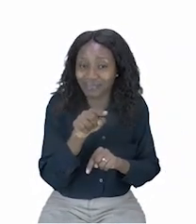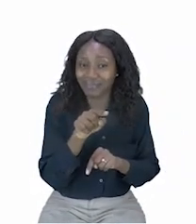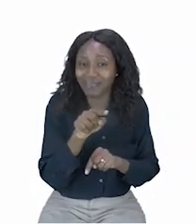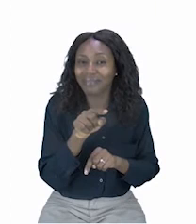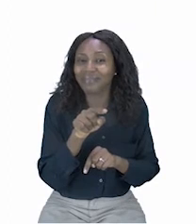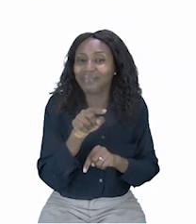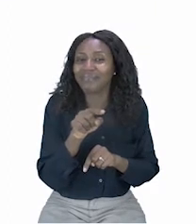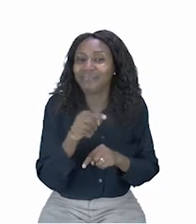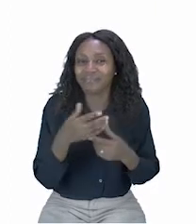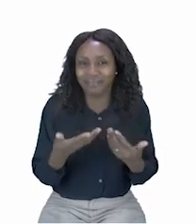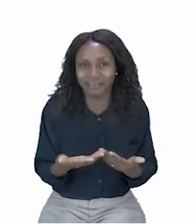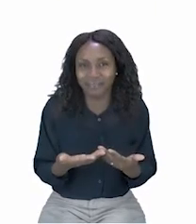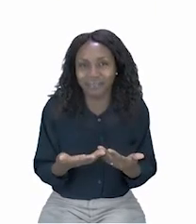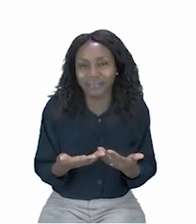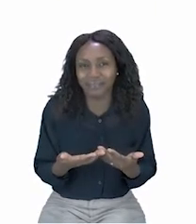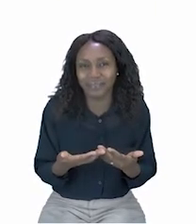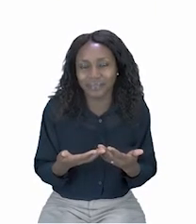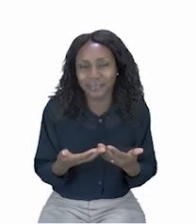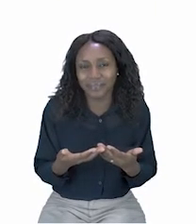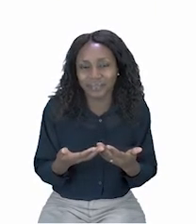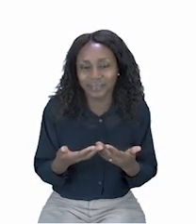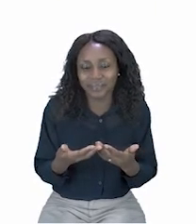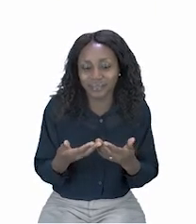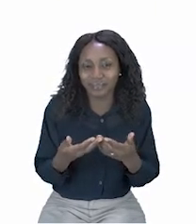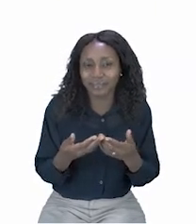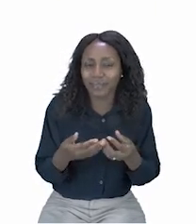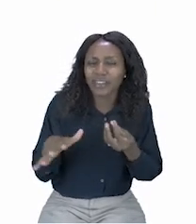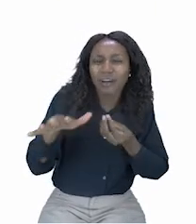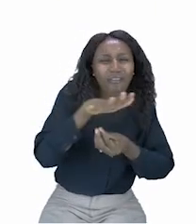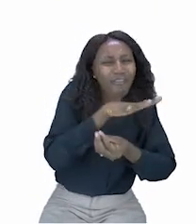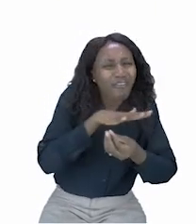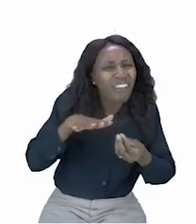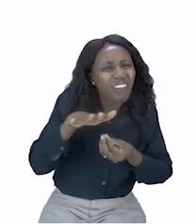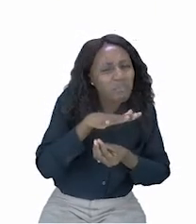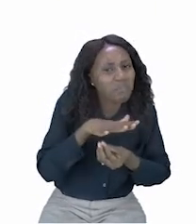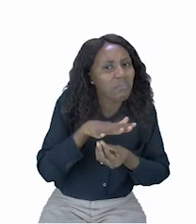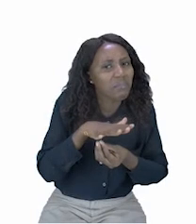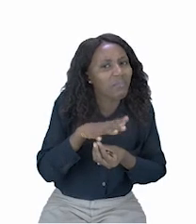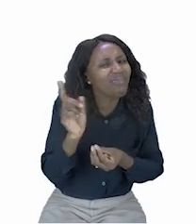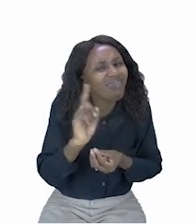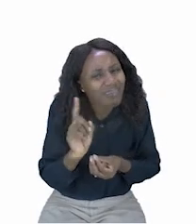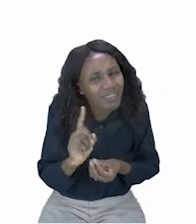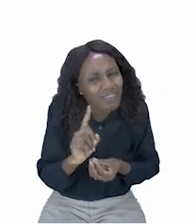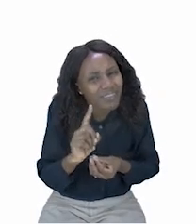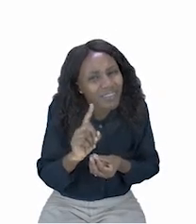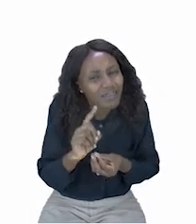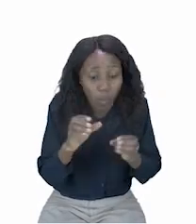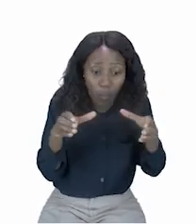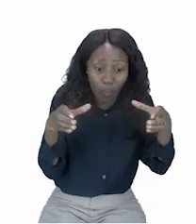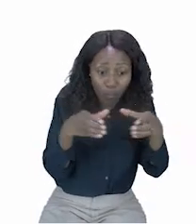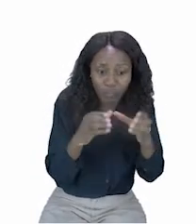our exercise. The word family means that it is a group